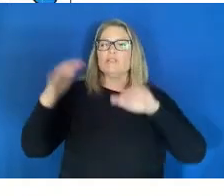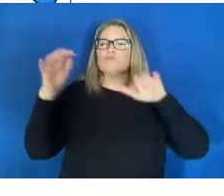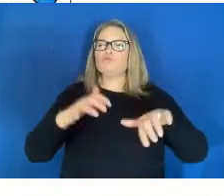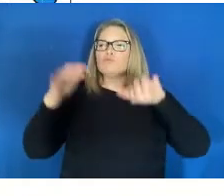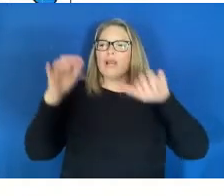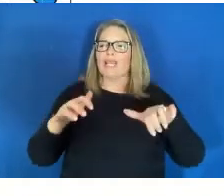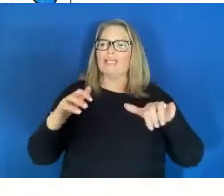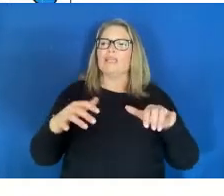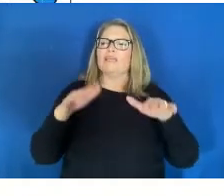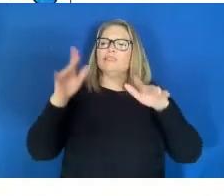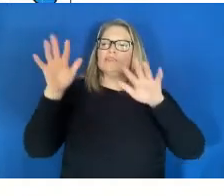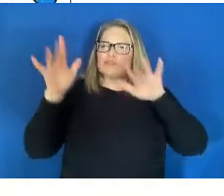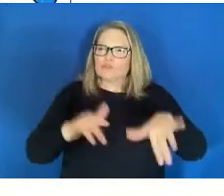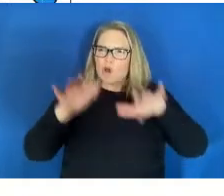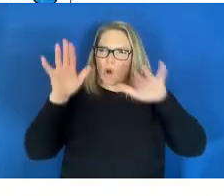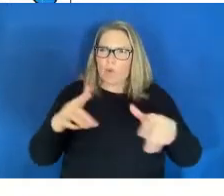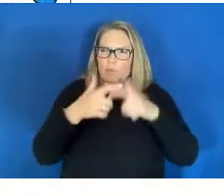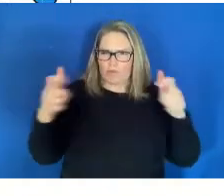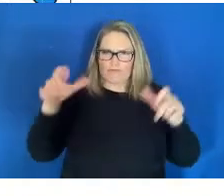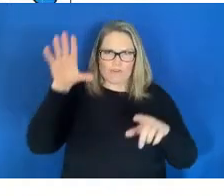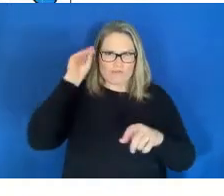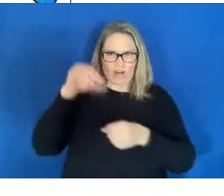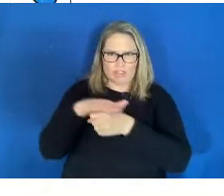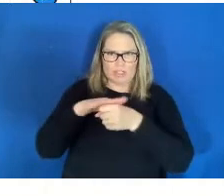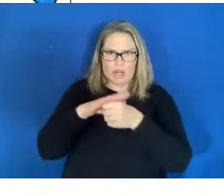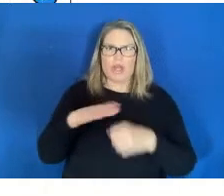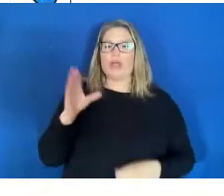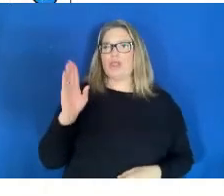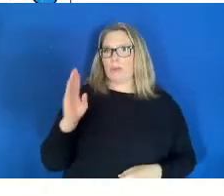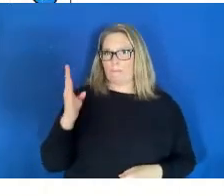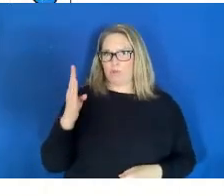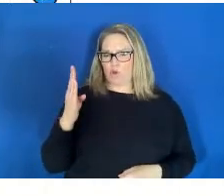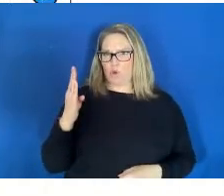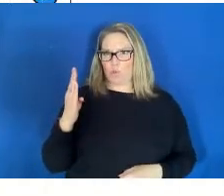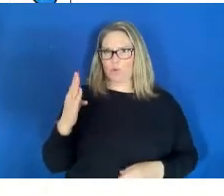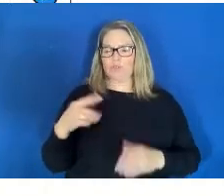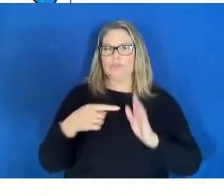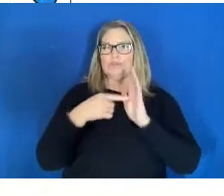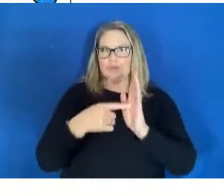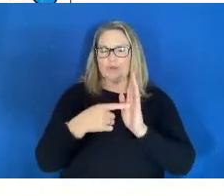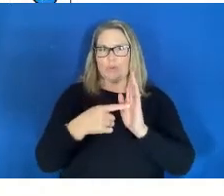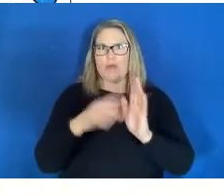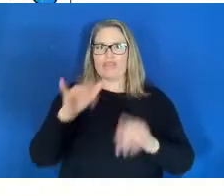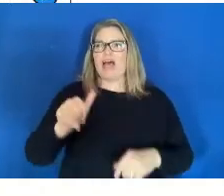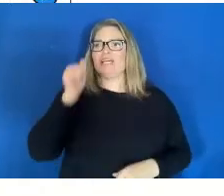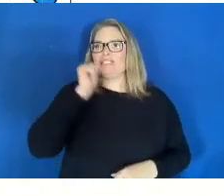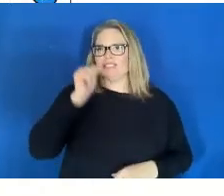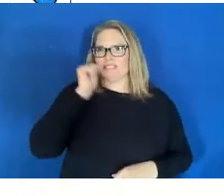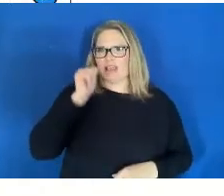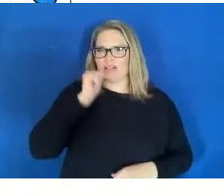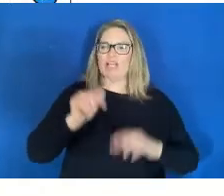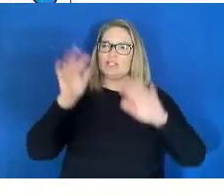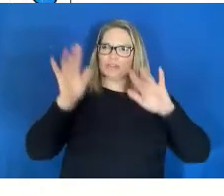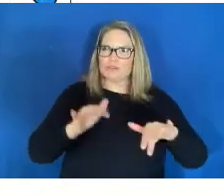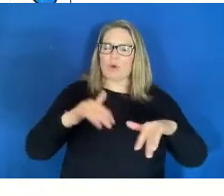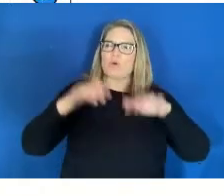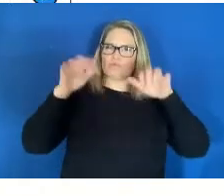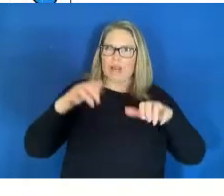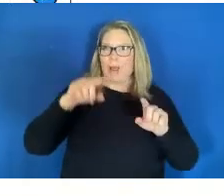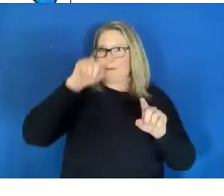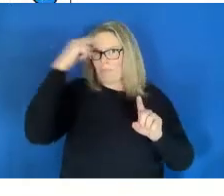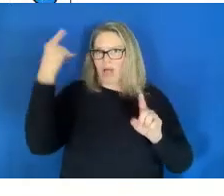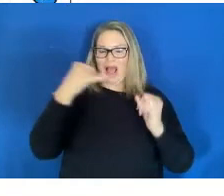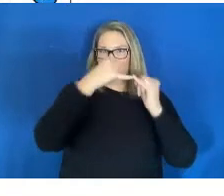for Fredericton. The blue bars indicate the precipitation, daily precipitation. The black line